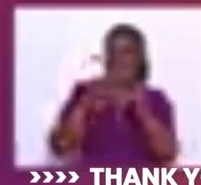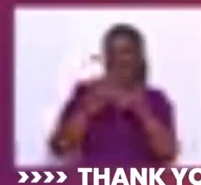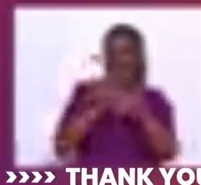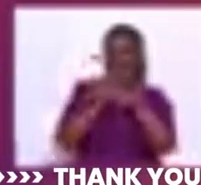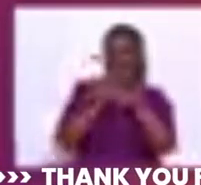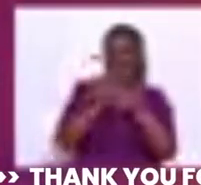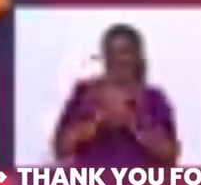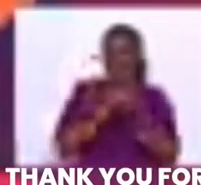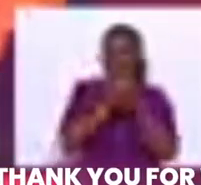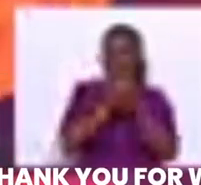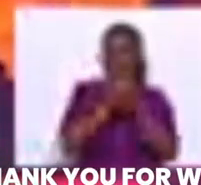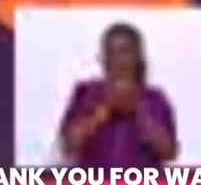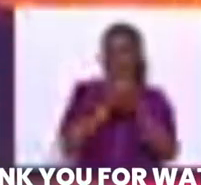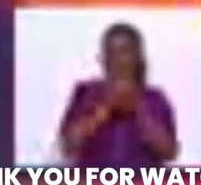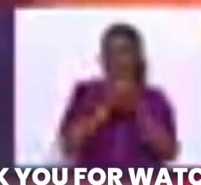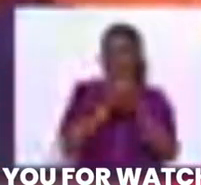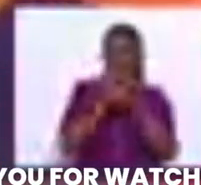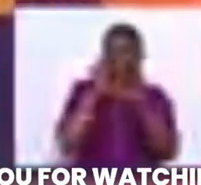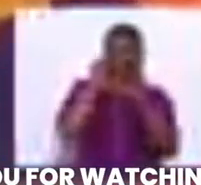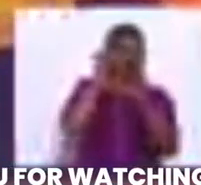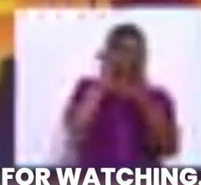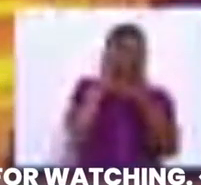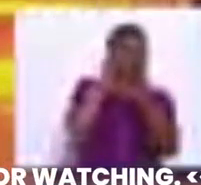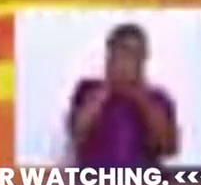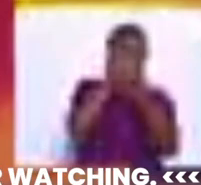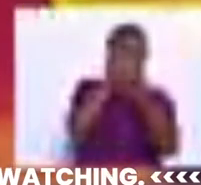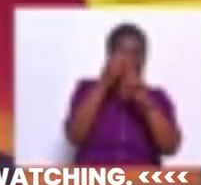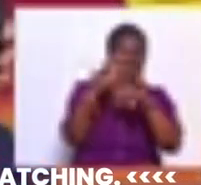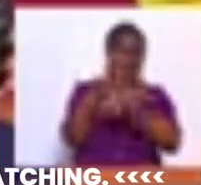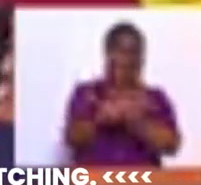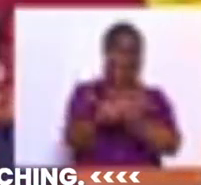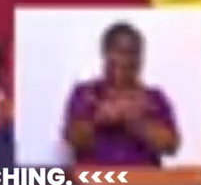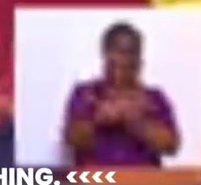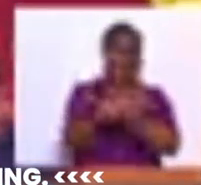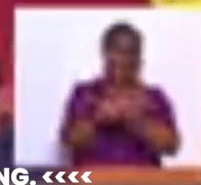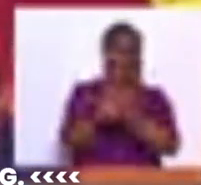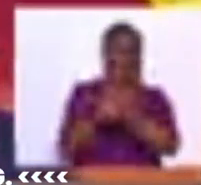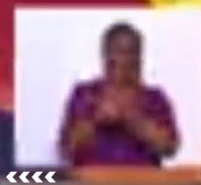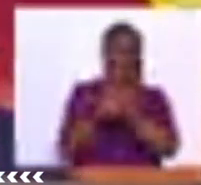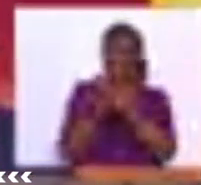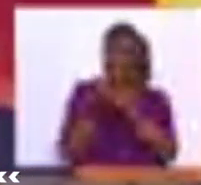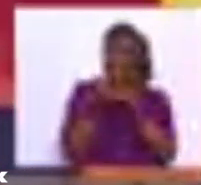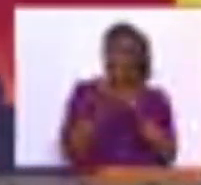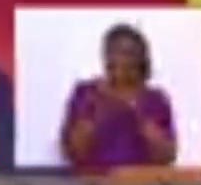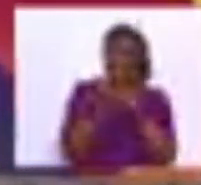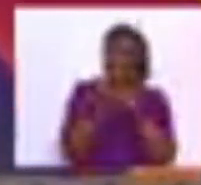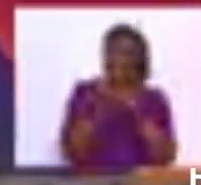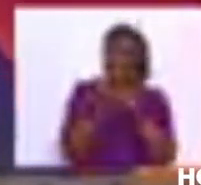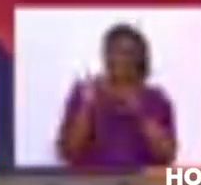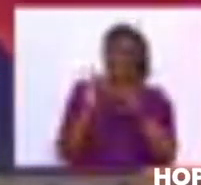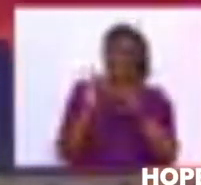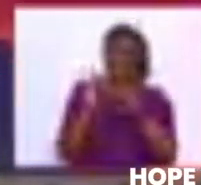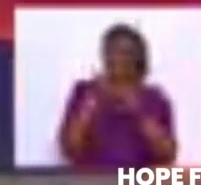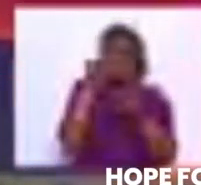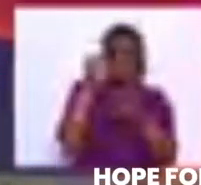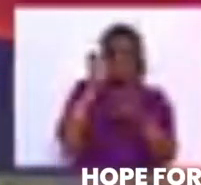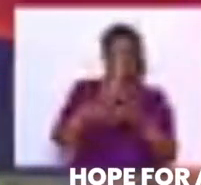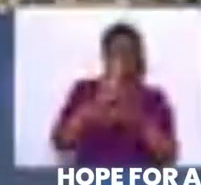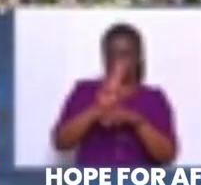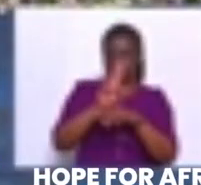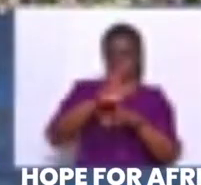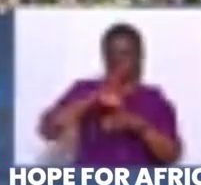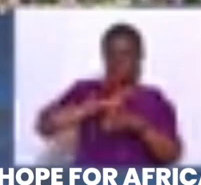immune system to target the cancer. It has very few, if any, side effects because it's using your own